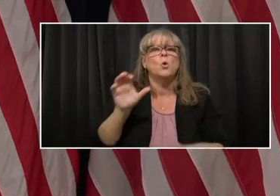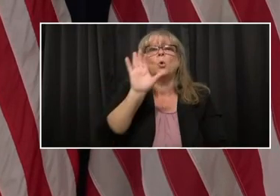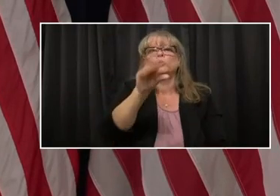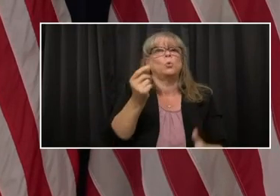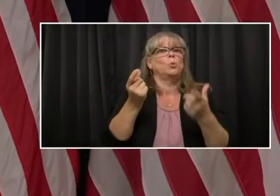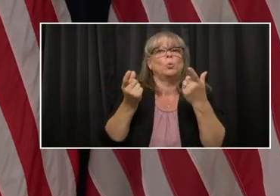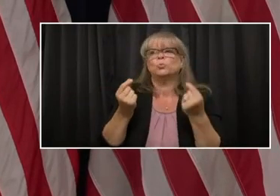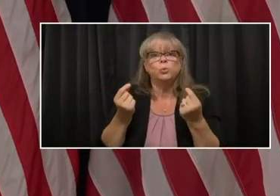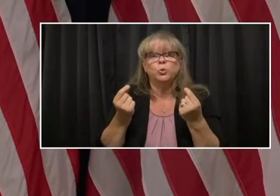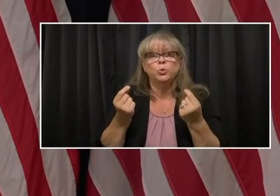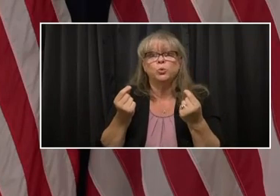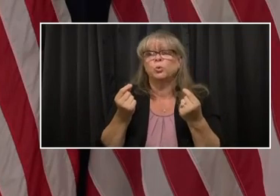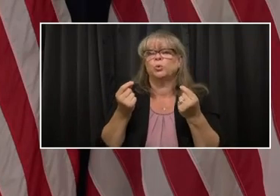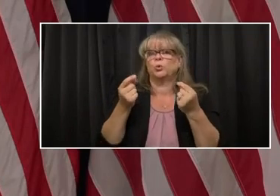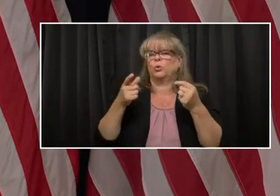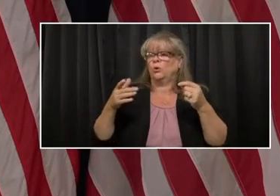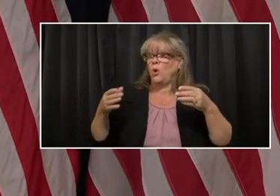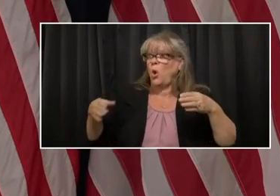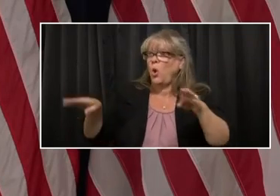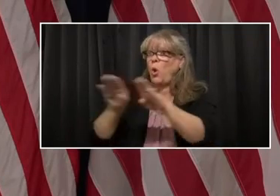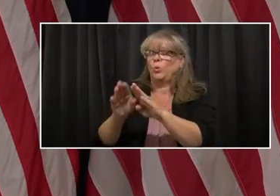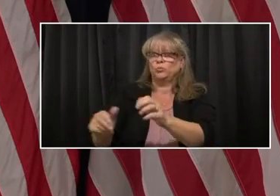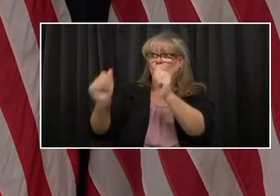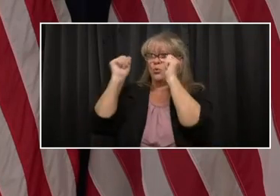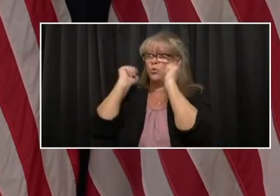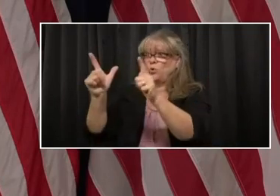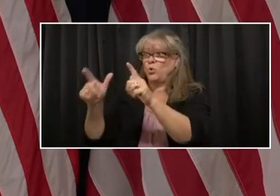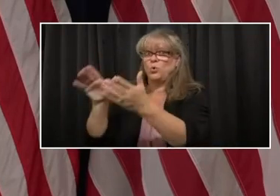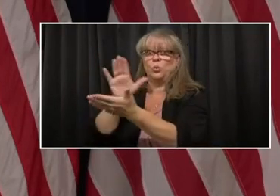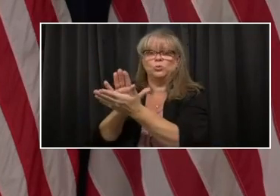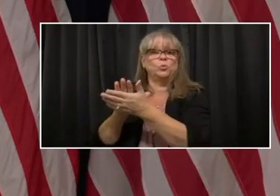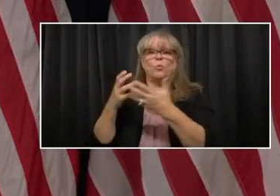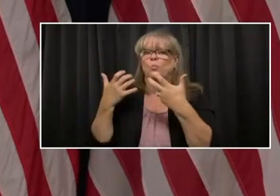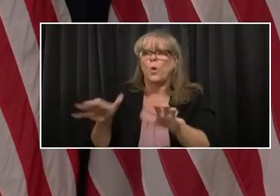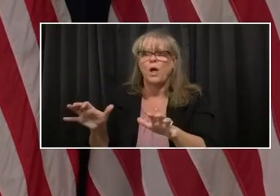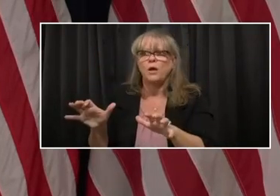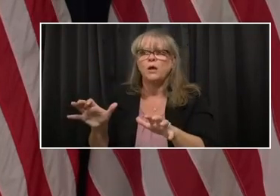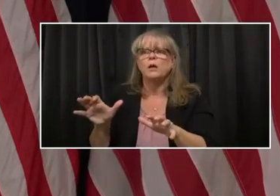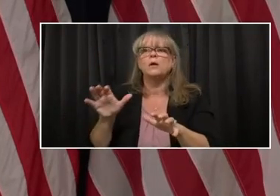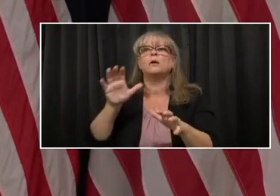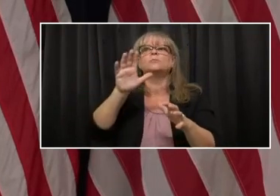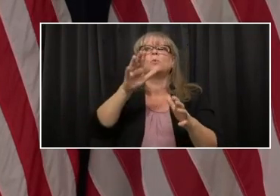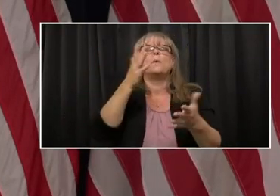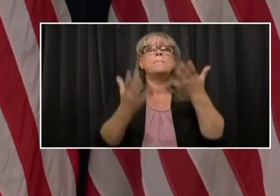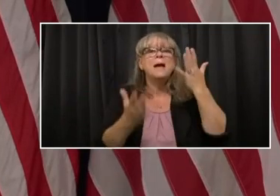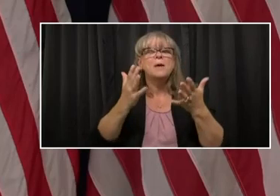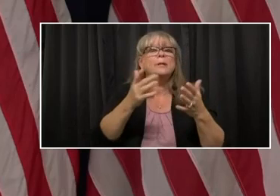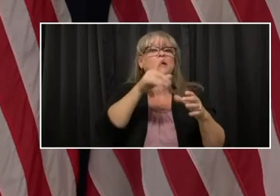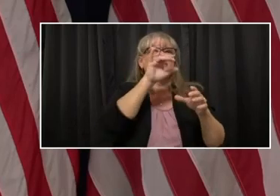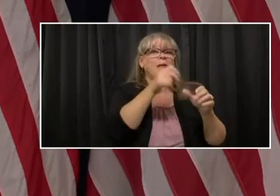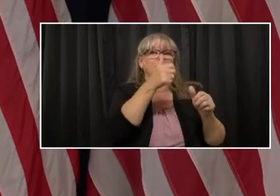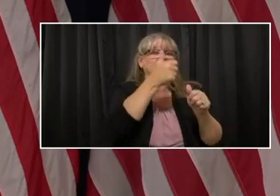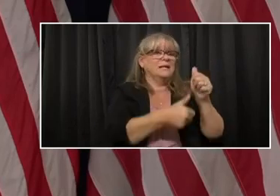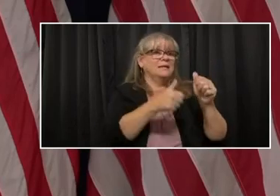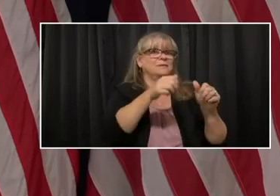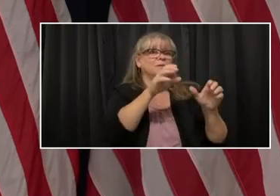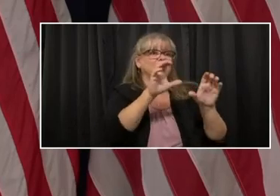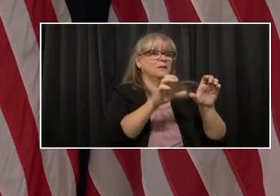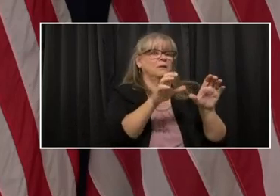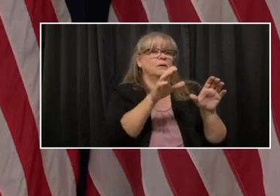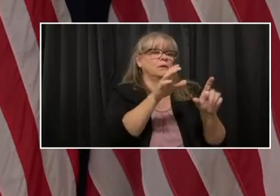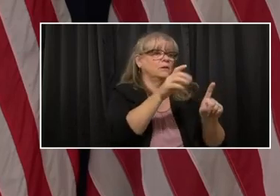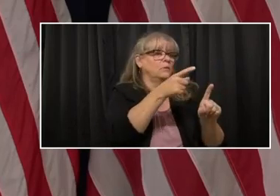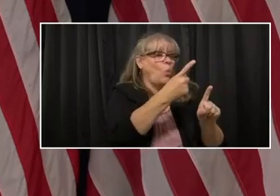kids that have a 2-week online learning experience. Now, there will be school-based outbreaks as well, and to